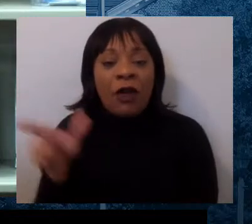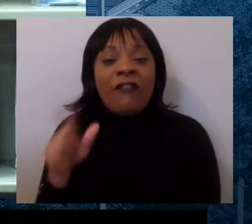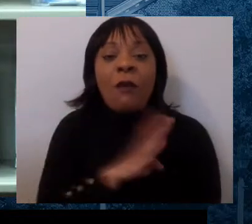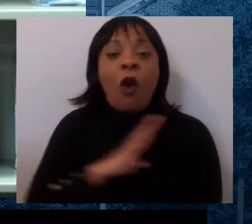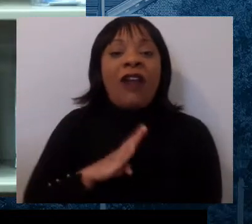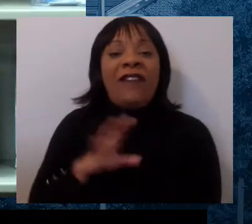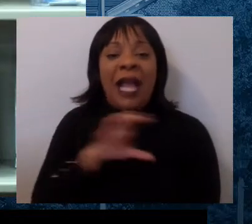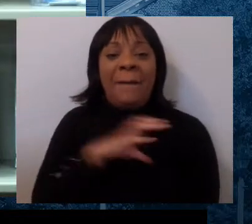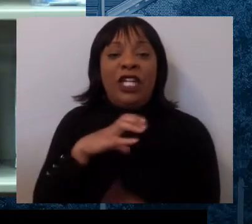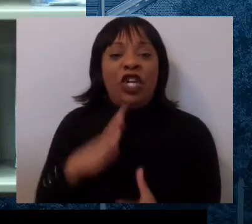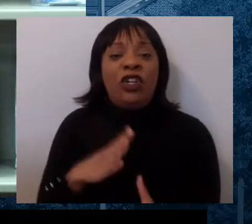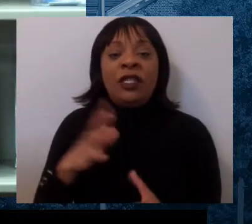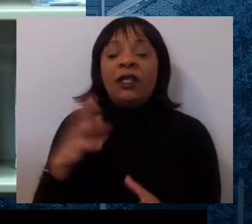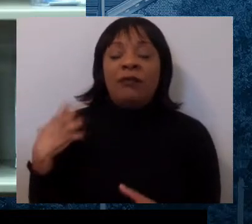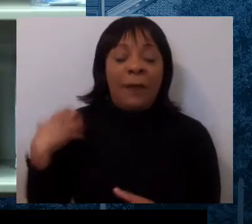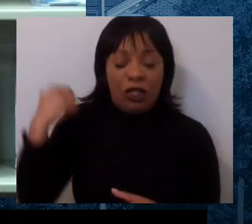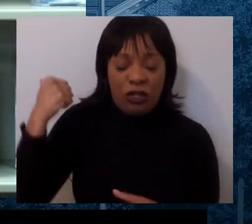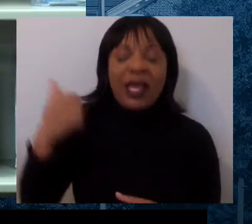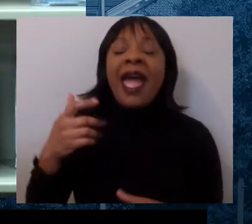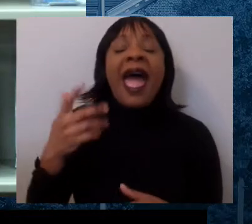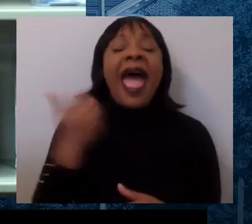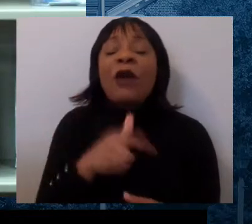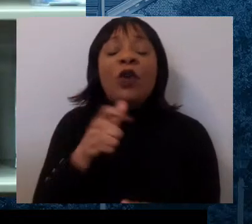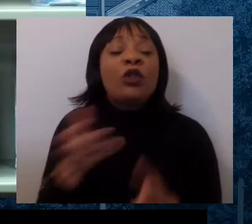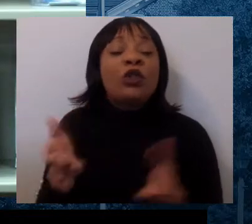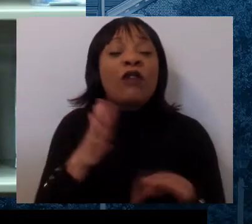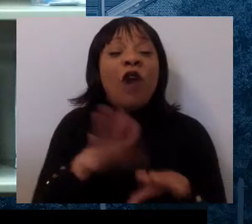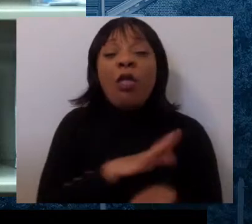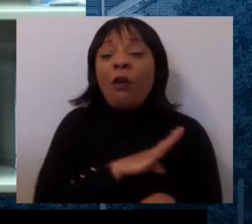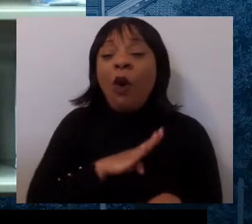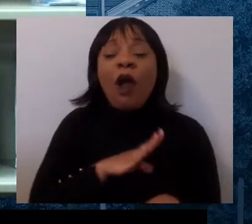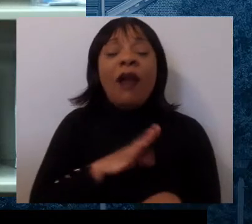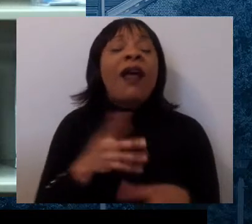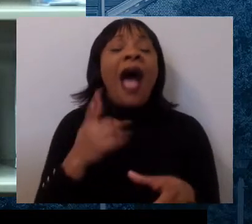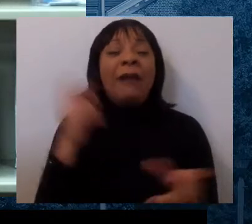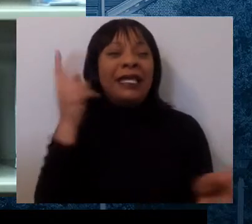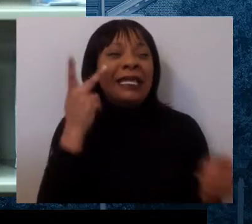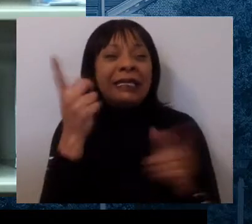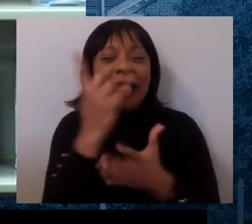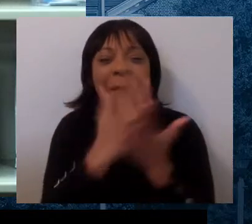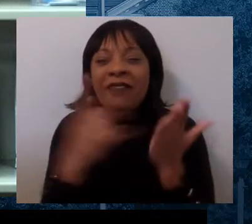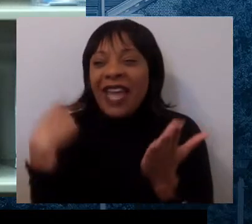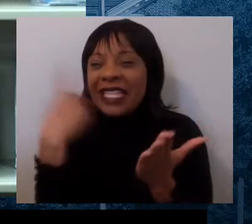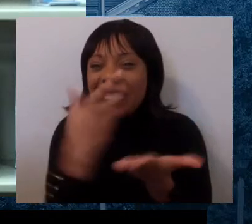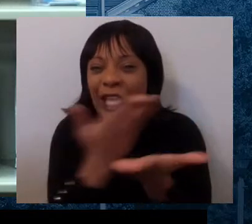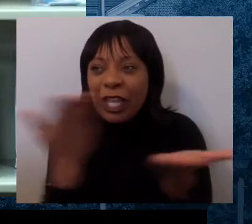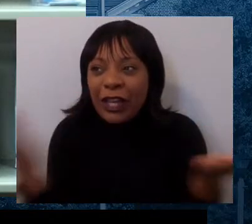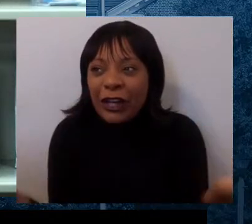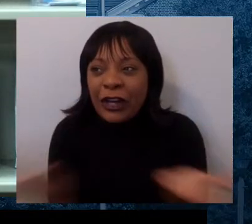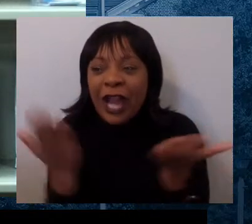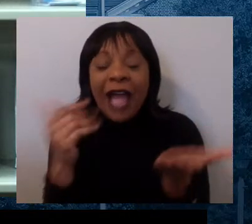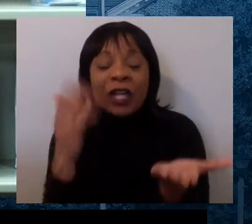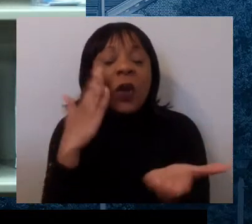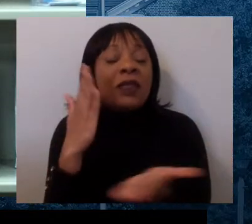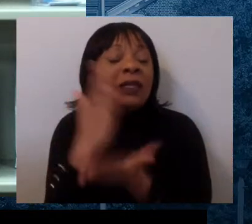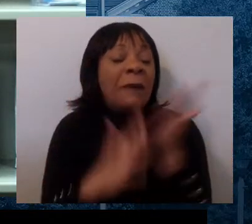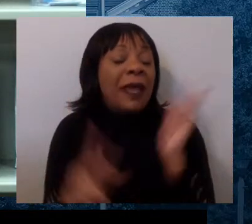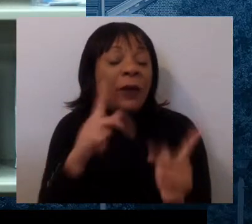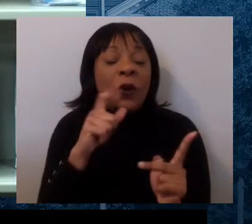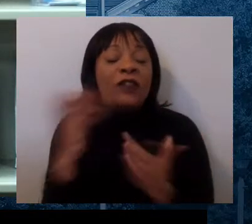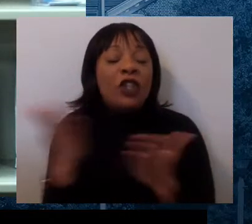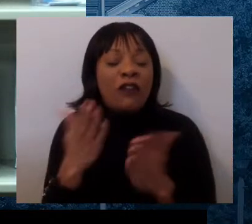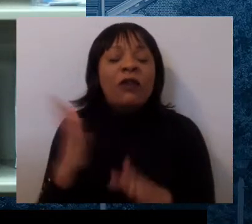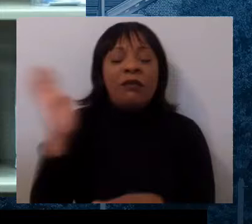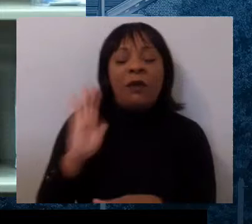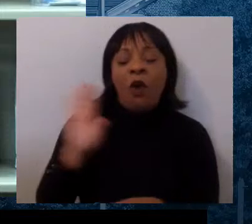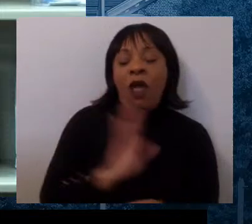on the board. I'm looking at some faces here. I know that there are some folks who have served on the board longer than